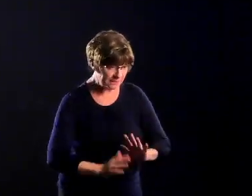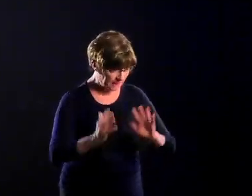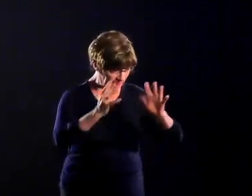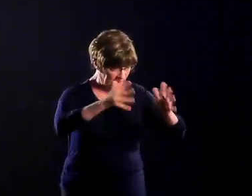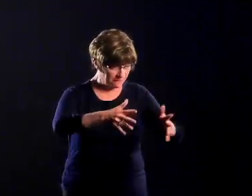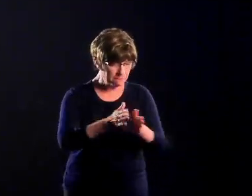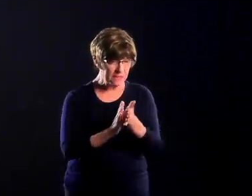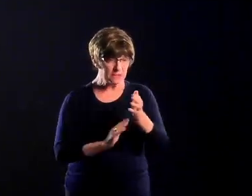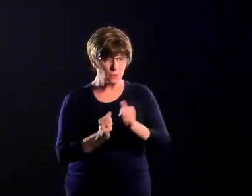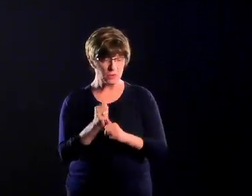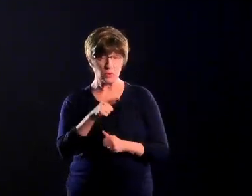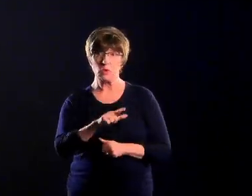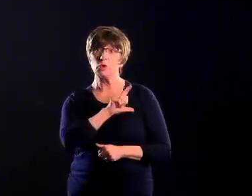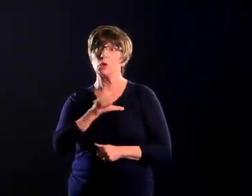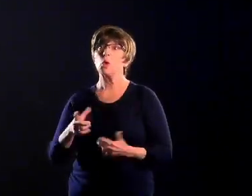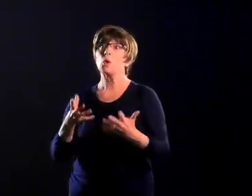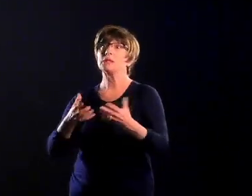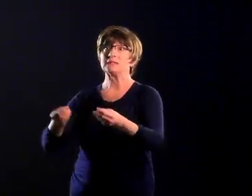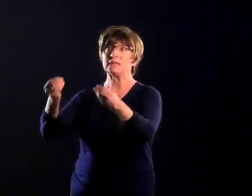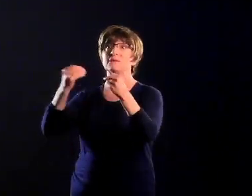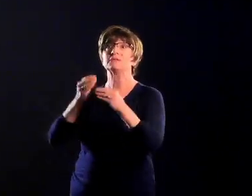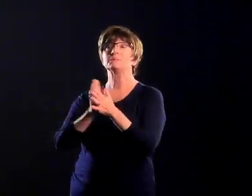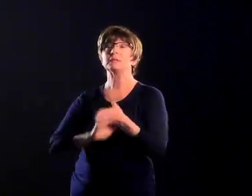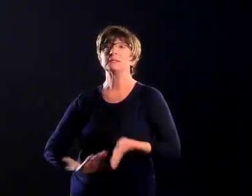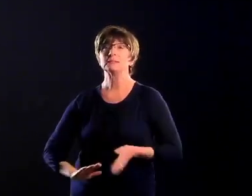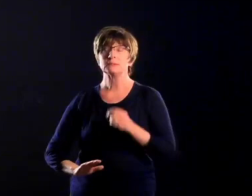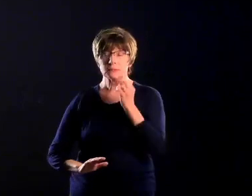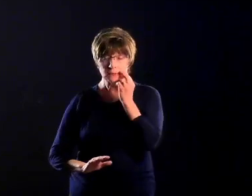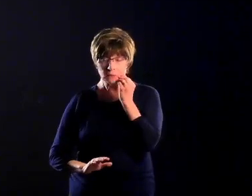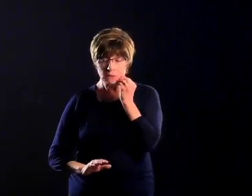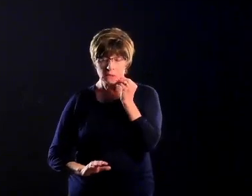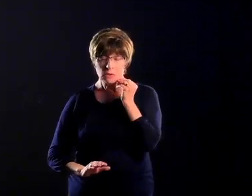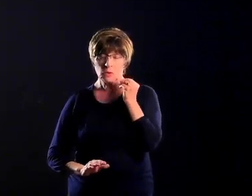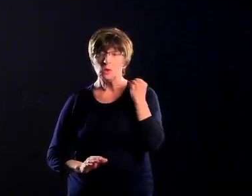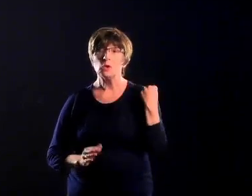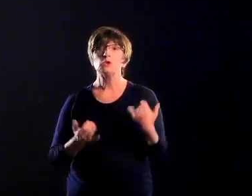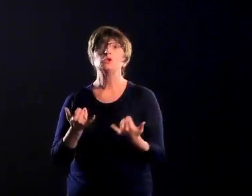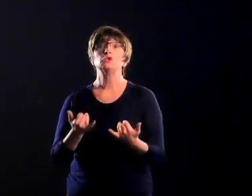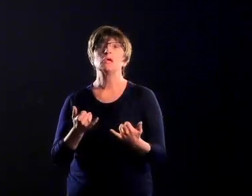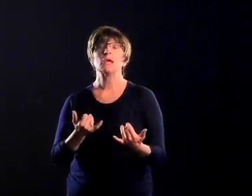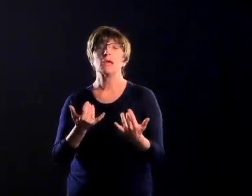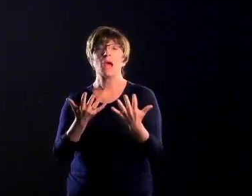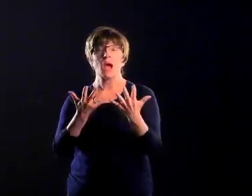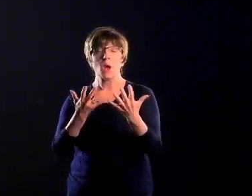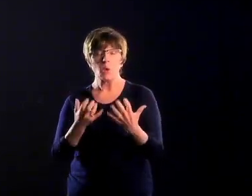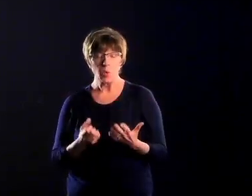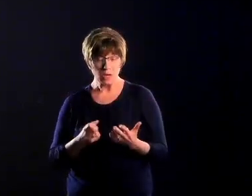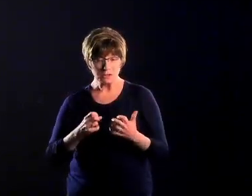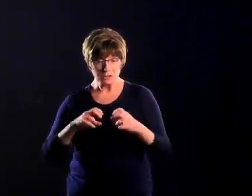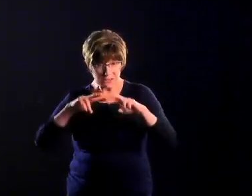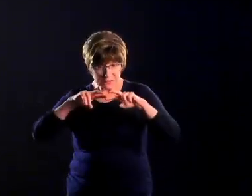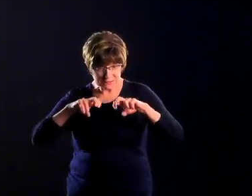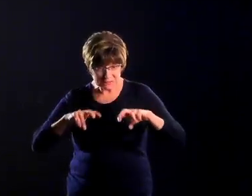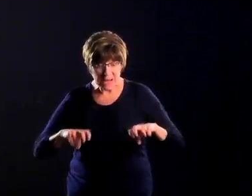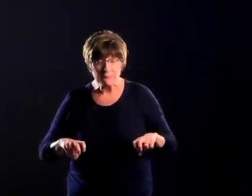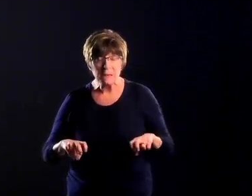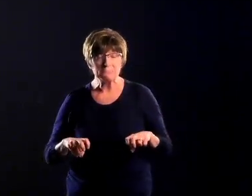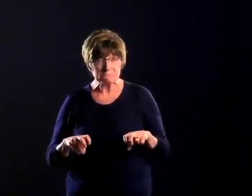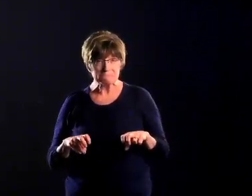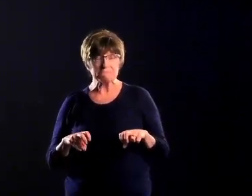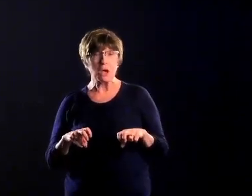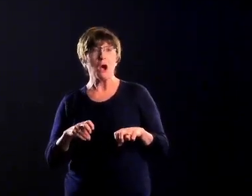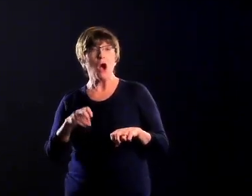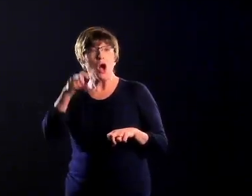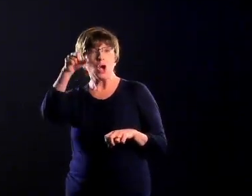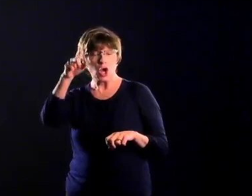peace. Today, I want to examine God's word. Talk about the word of God. Talk about the importance of the word of God. And on